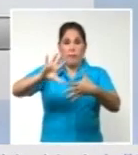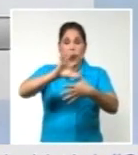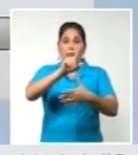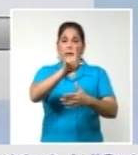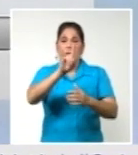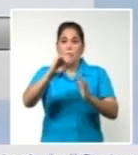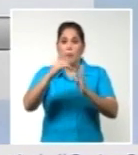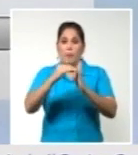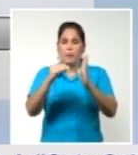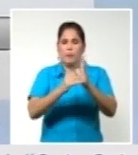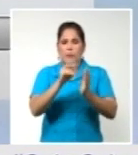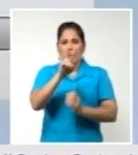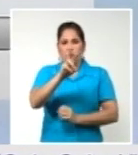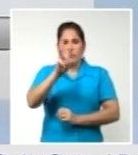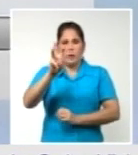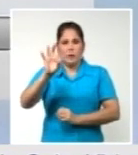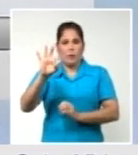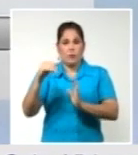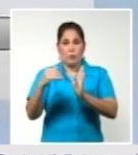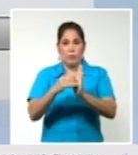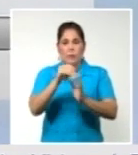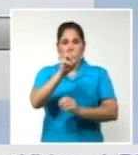of